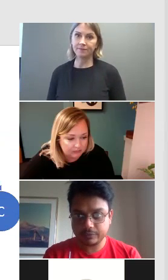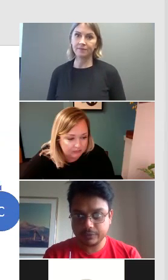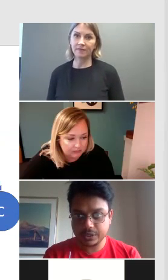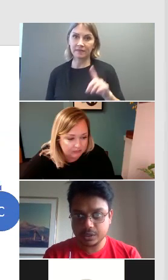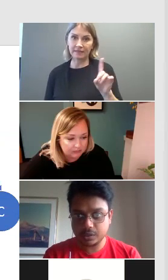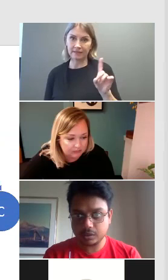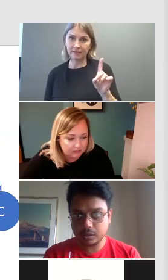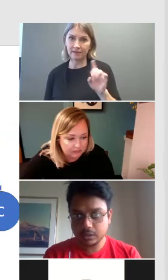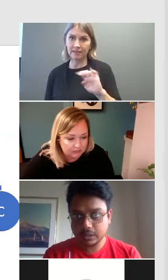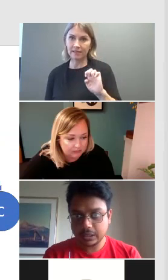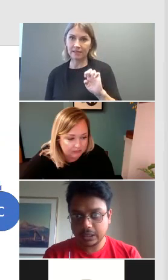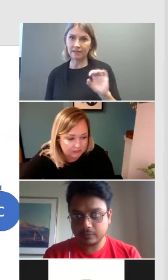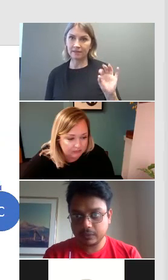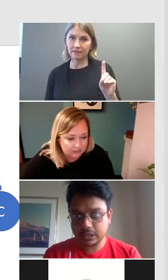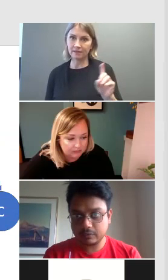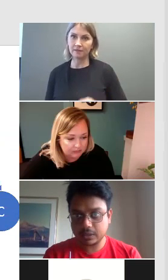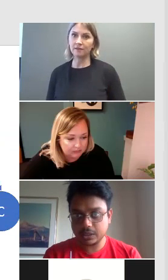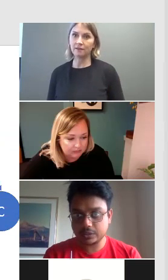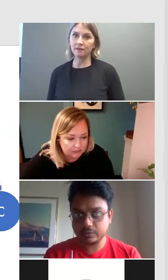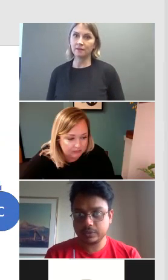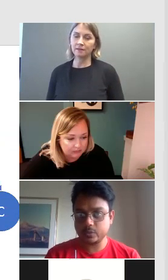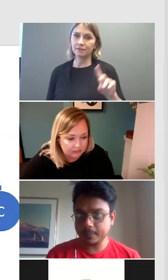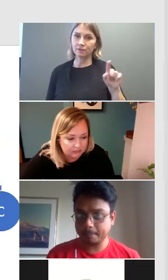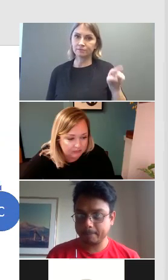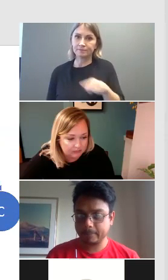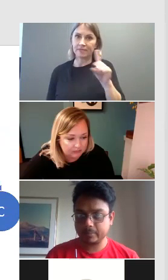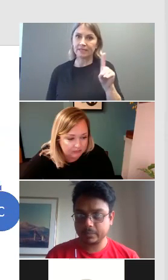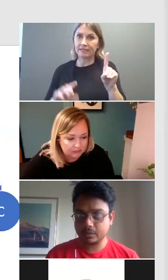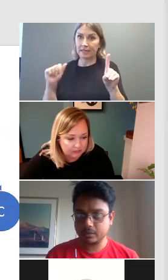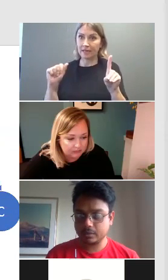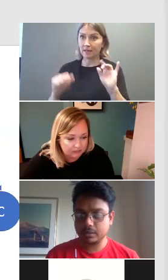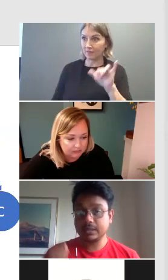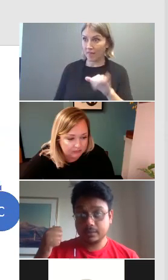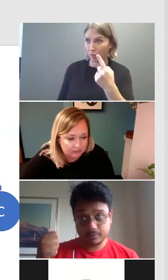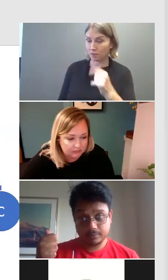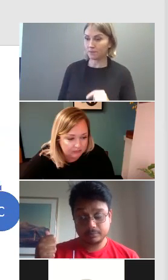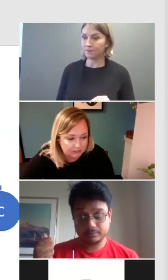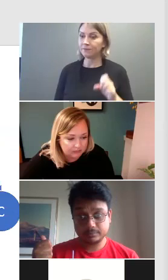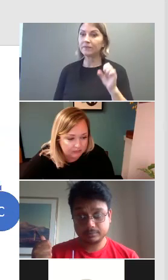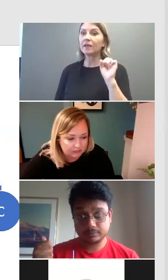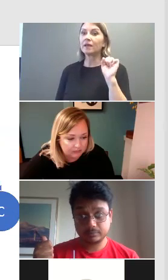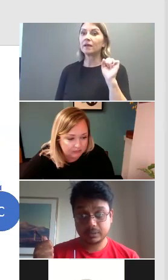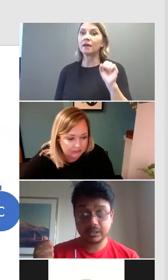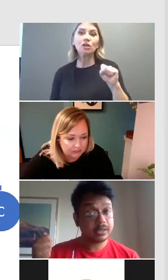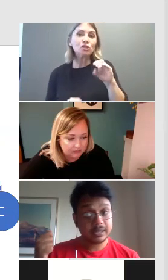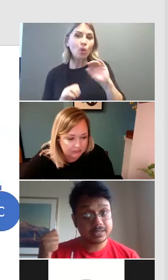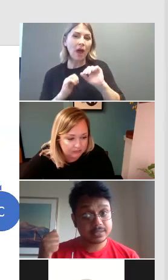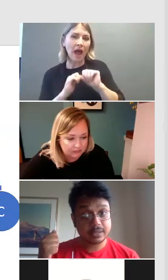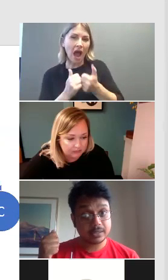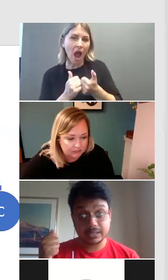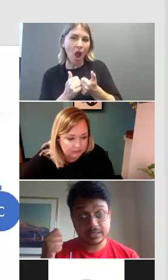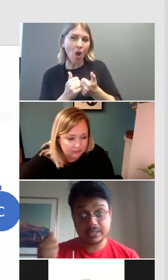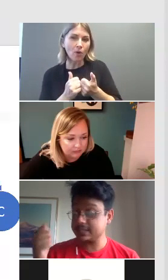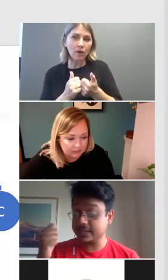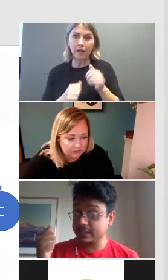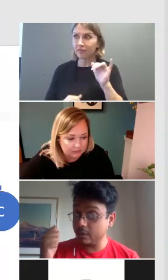So we have D here, and we have a connection. This one? Yeah. So now how would the circular